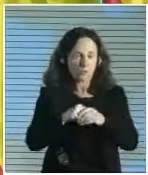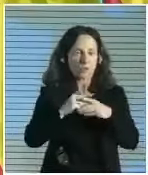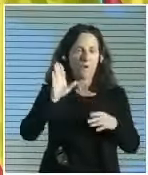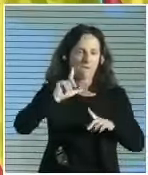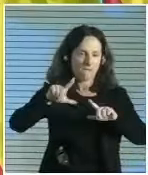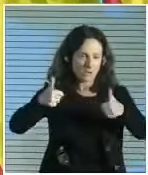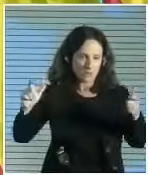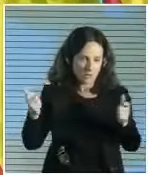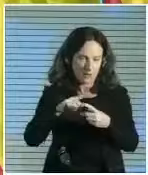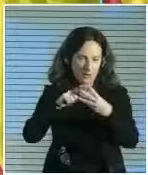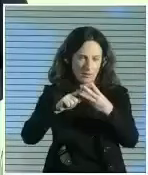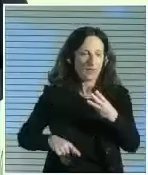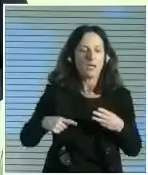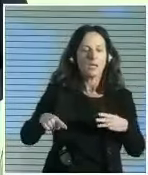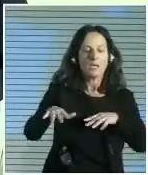Ok.